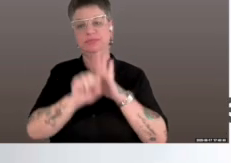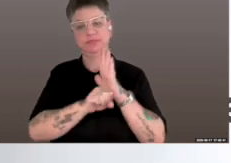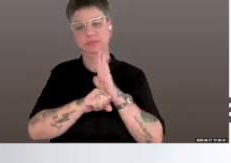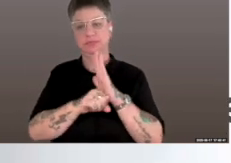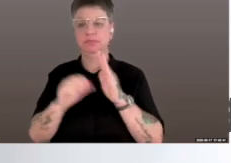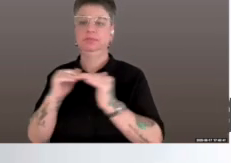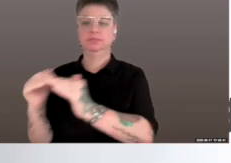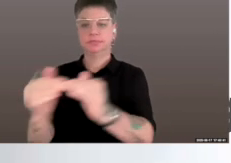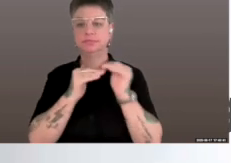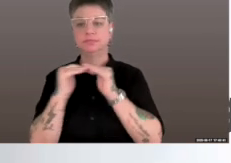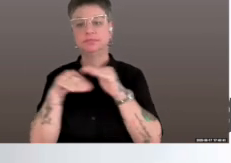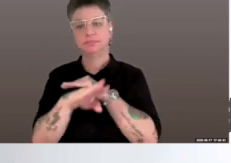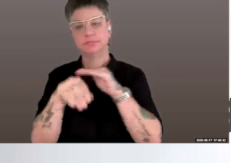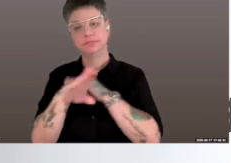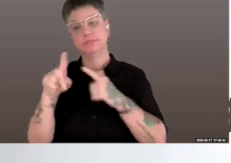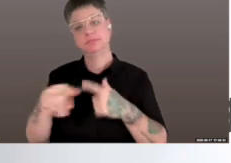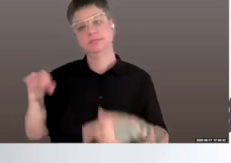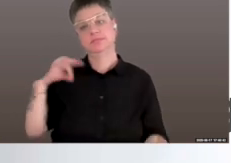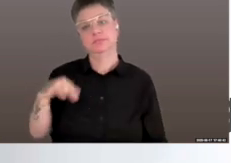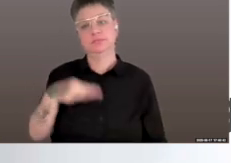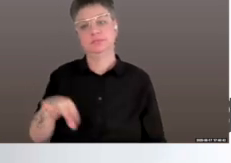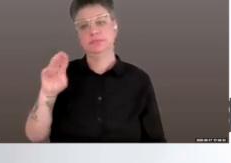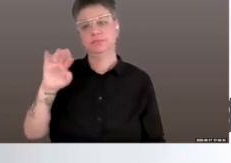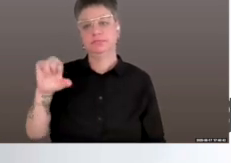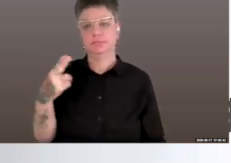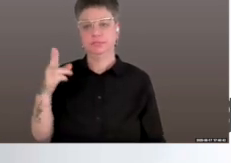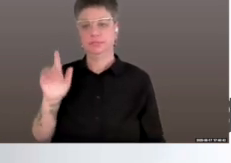Next slide, please. Perfect, thanks.